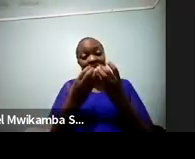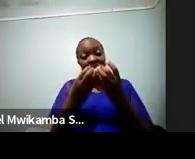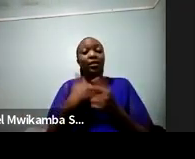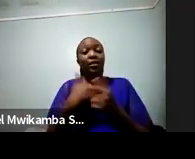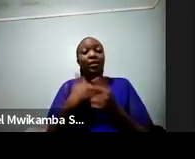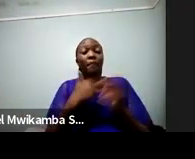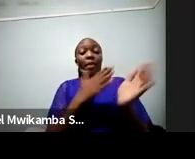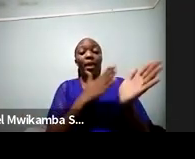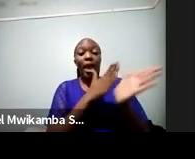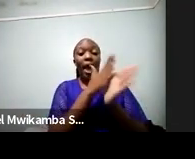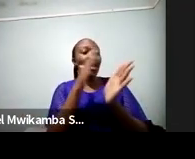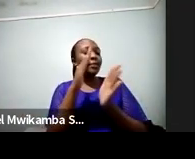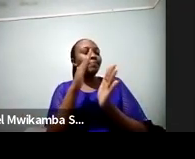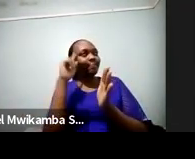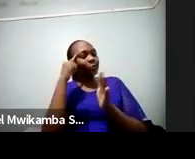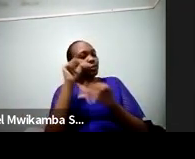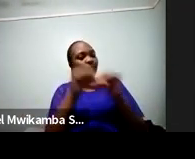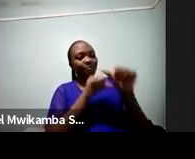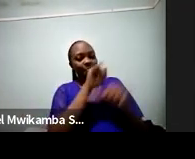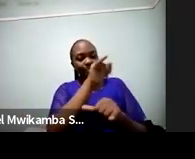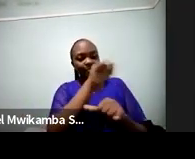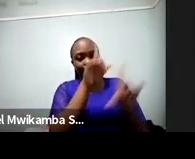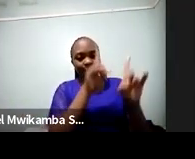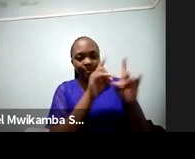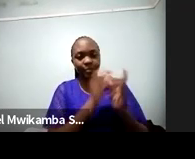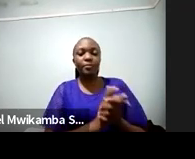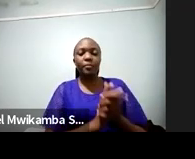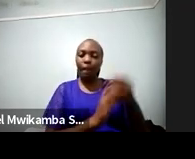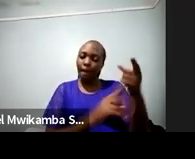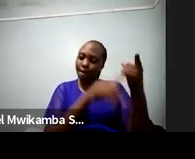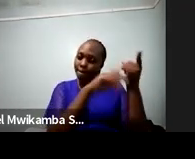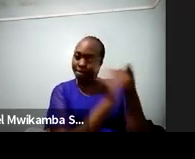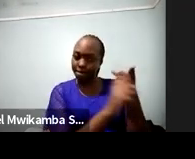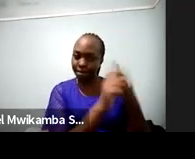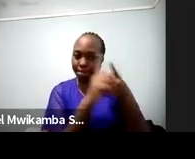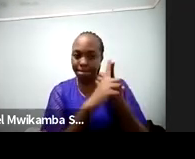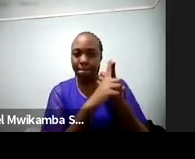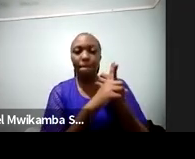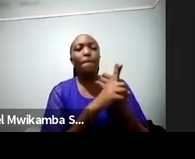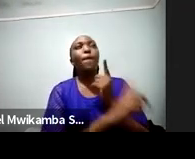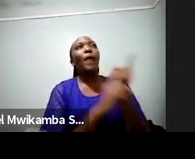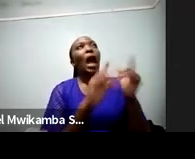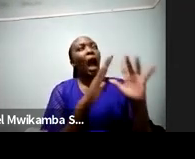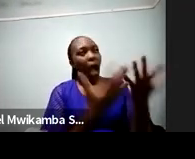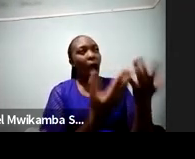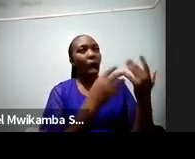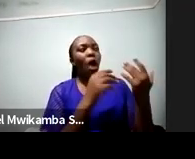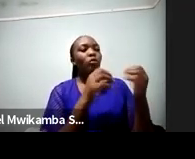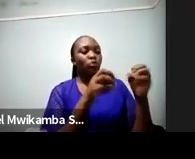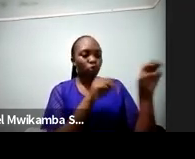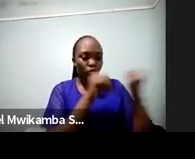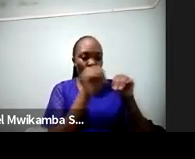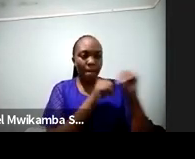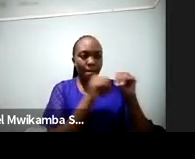through how to manage your income generation. Then the other side is now how to manage the little that you have and the kind